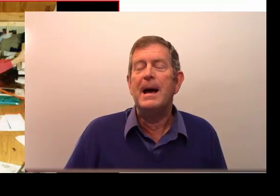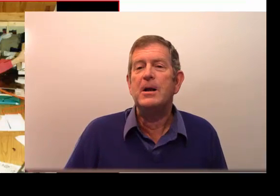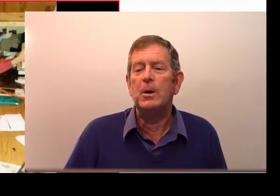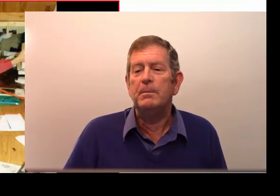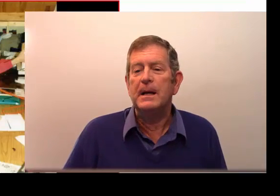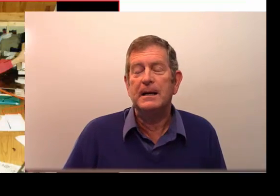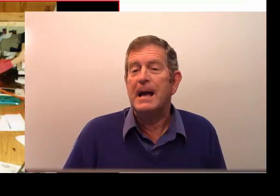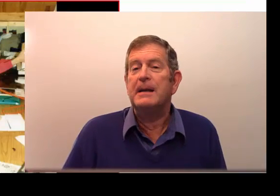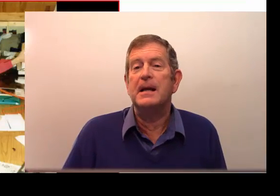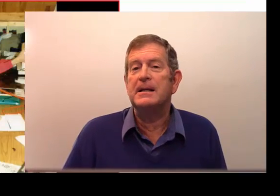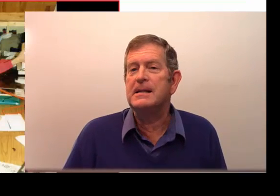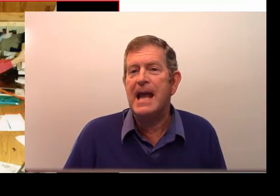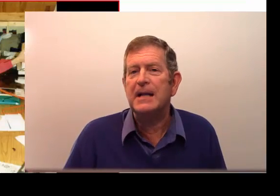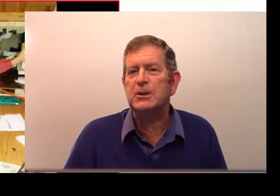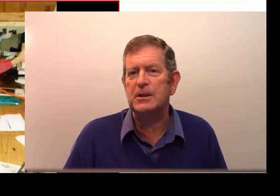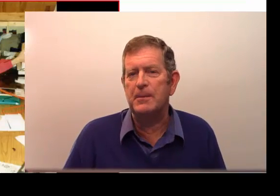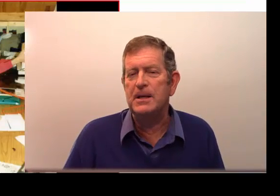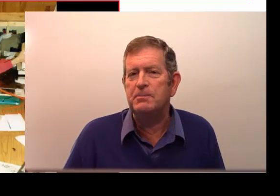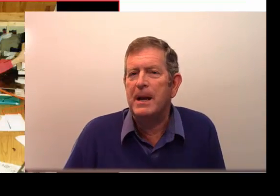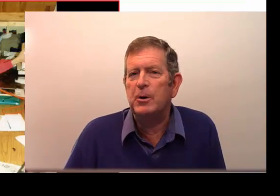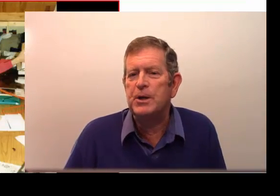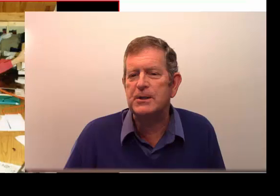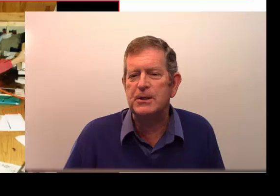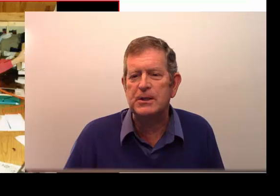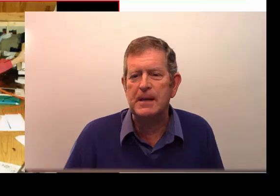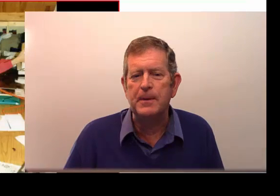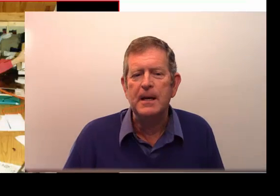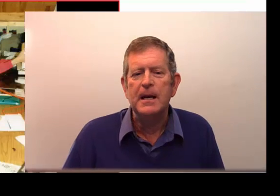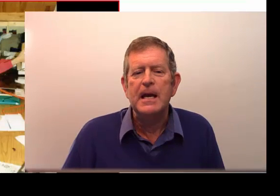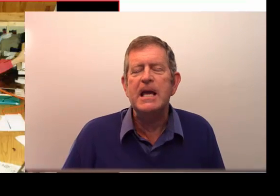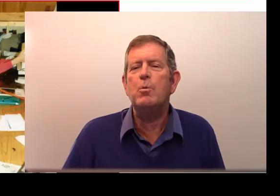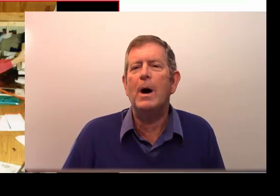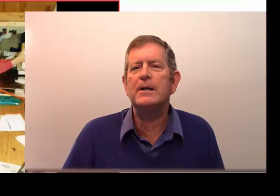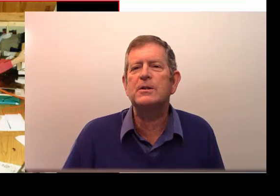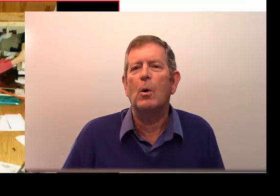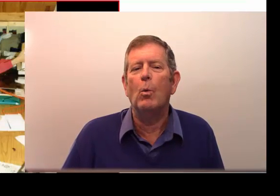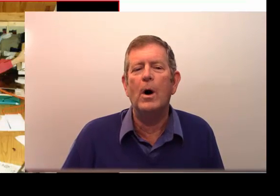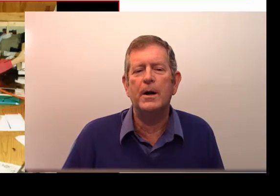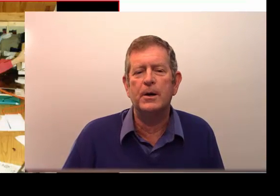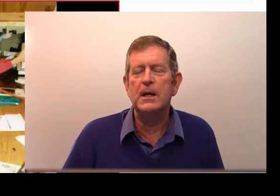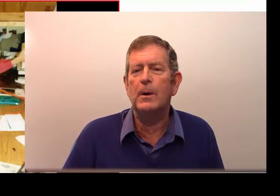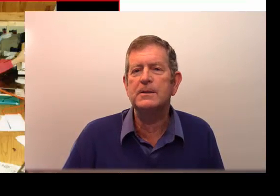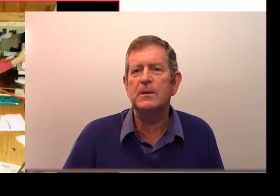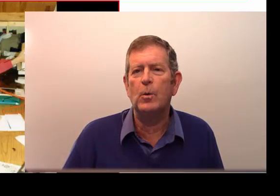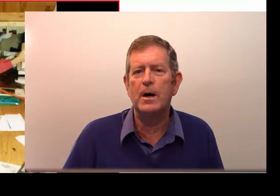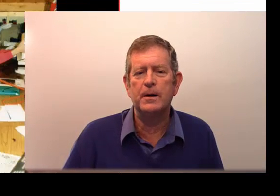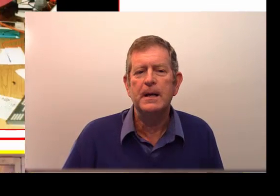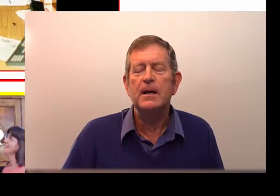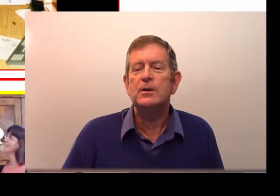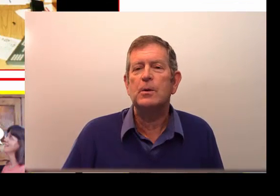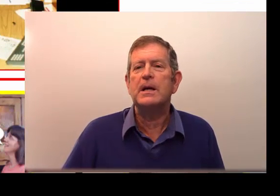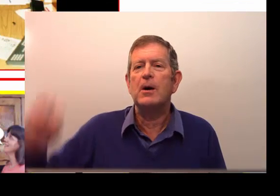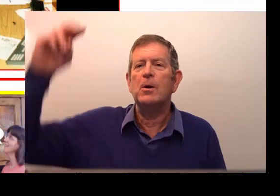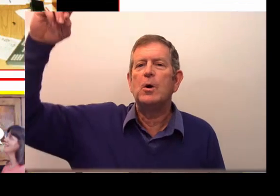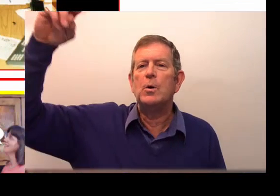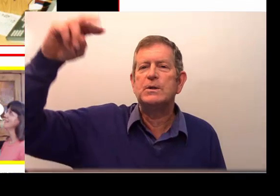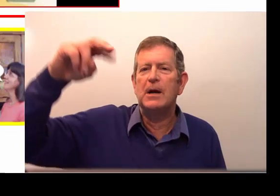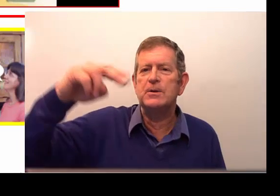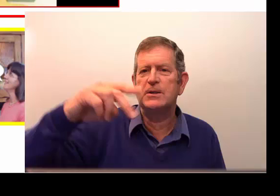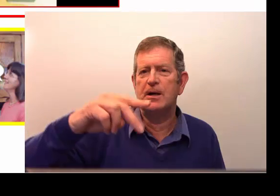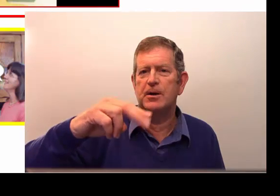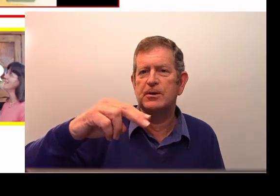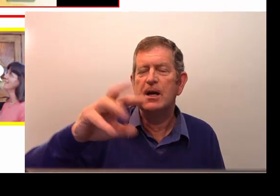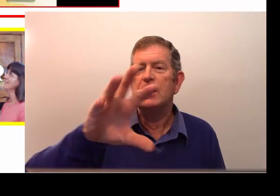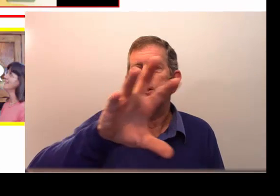Well, Michael can't sleep. Michael doesn't sleep. He wants water. He wants some water. So Carol